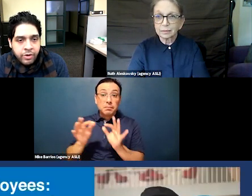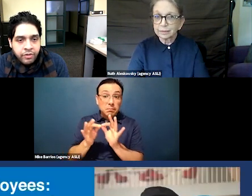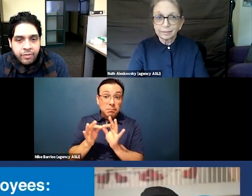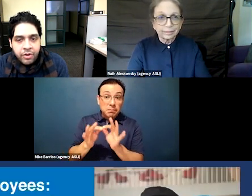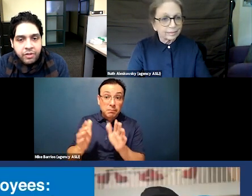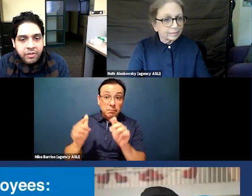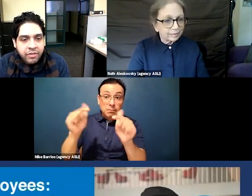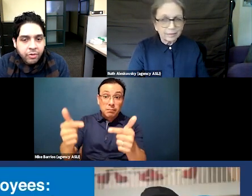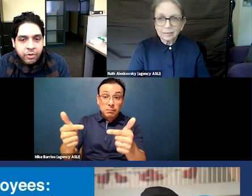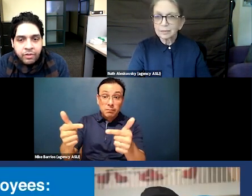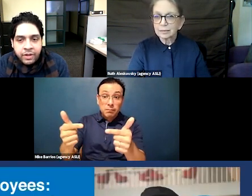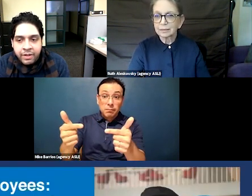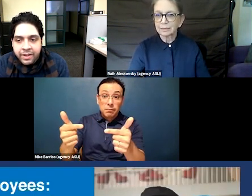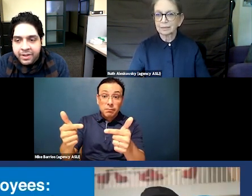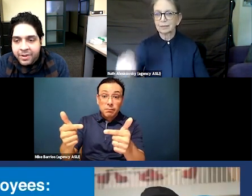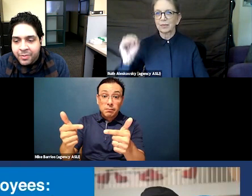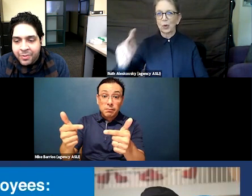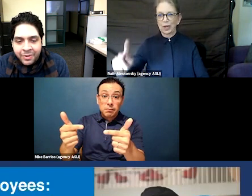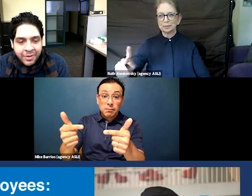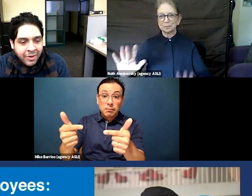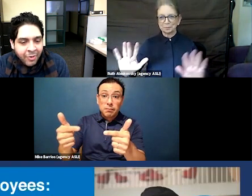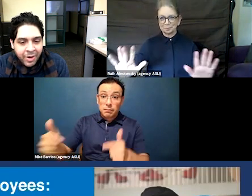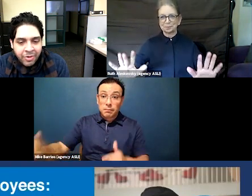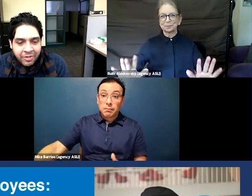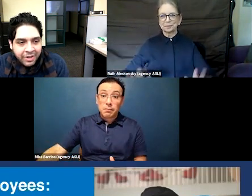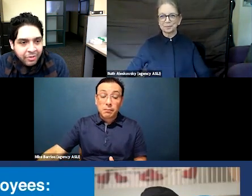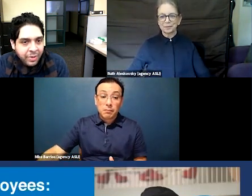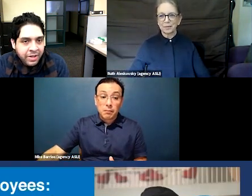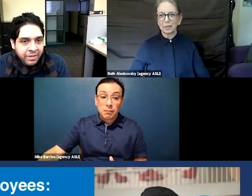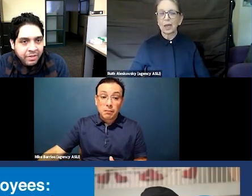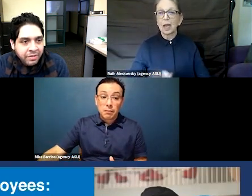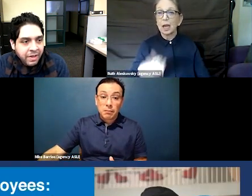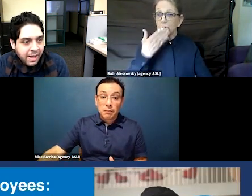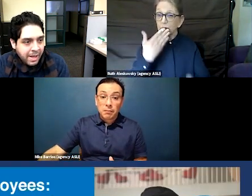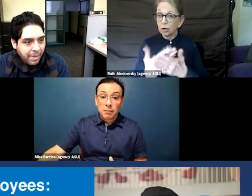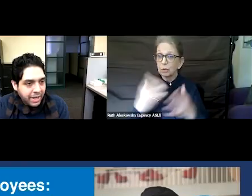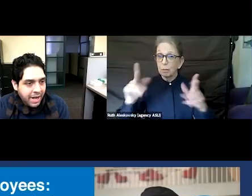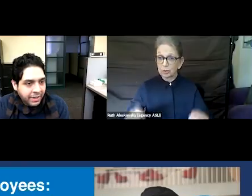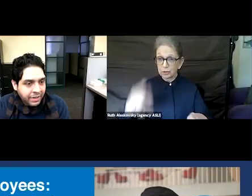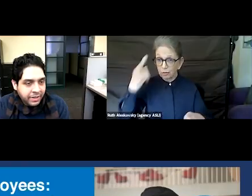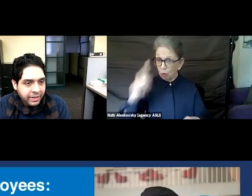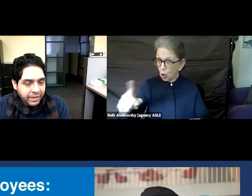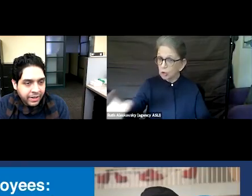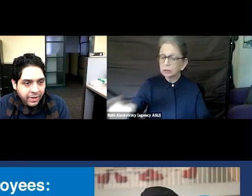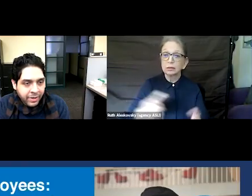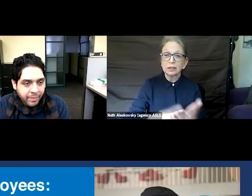So here are some of our success stories. And I think a great person that could speak on this is my